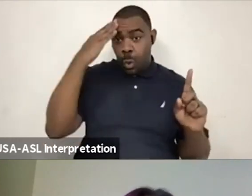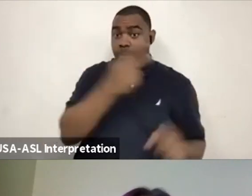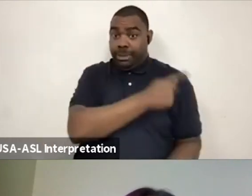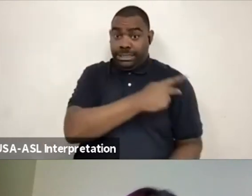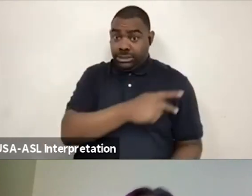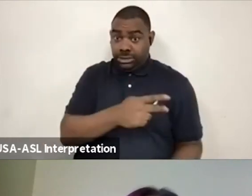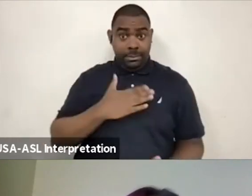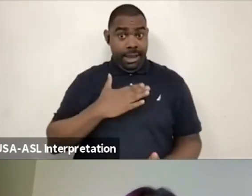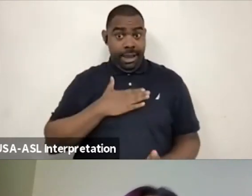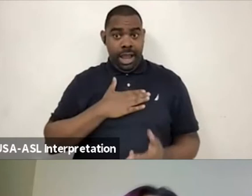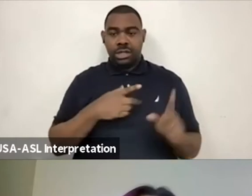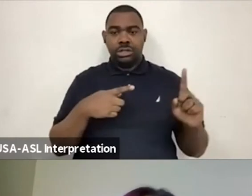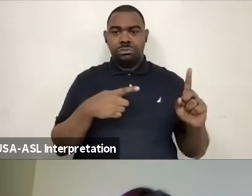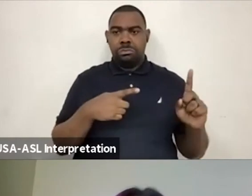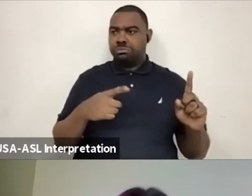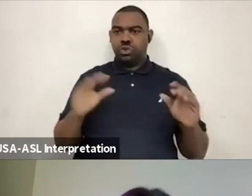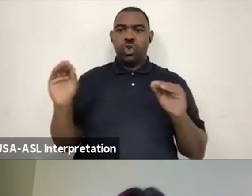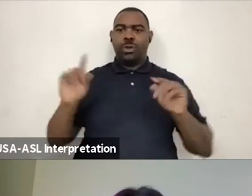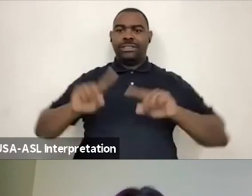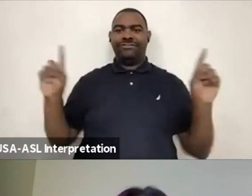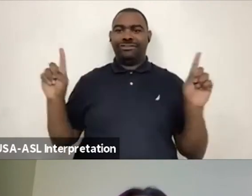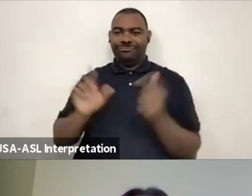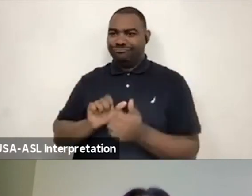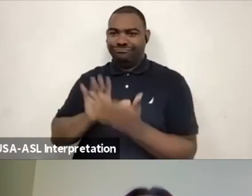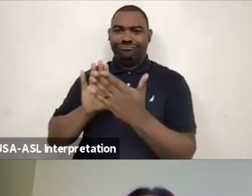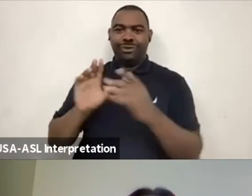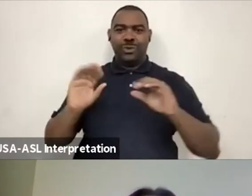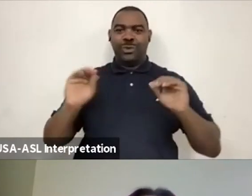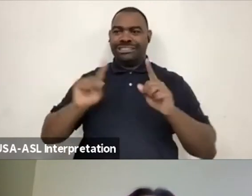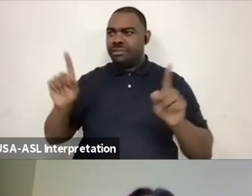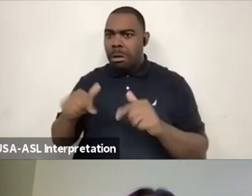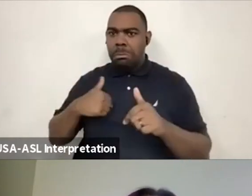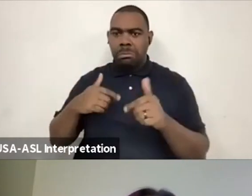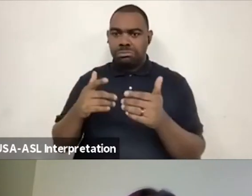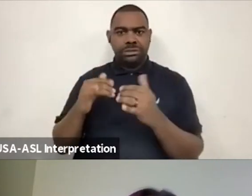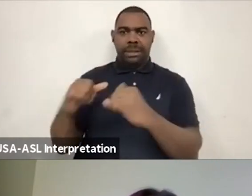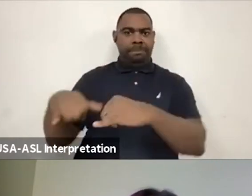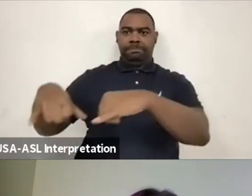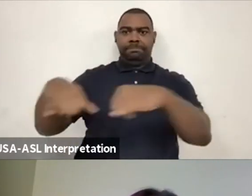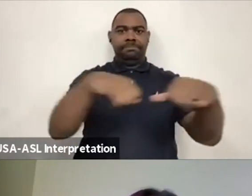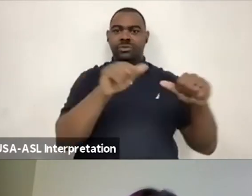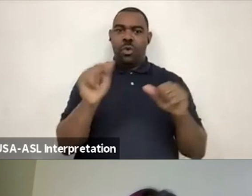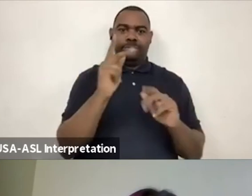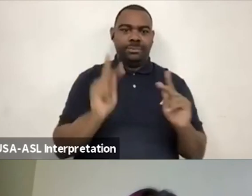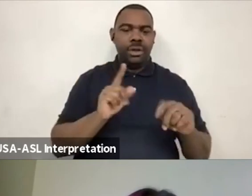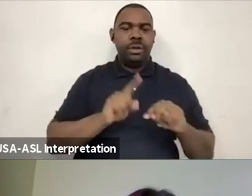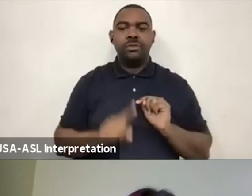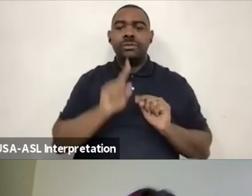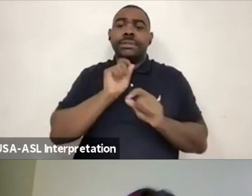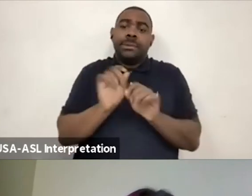mine, she treats them no differently than anybody else that comes in. But it's really important that